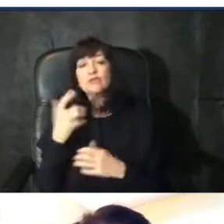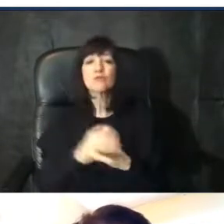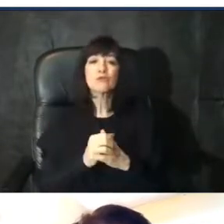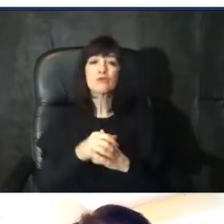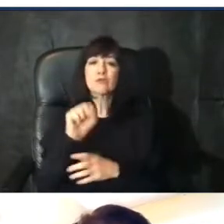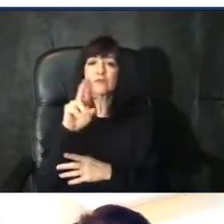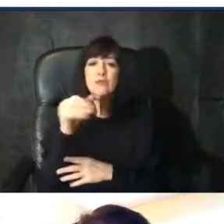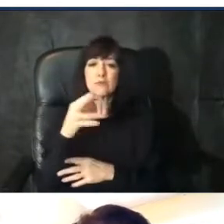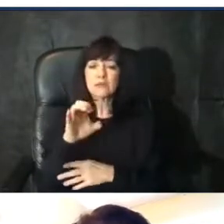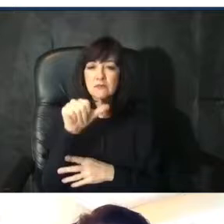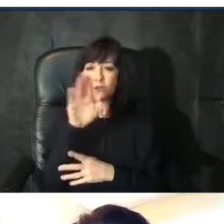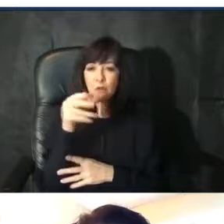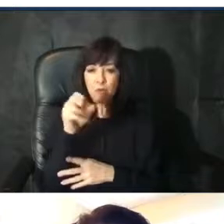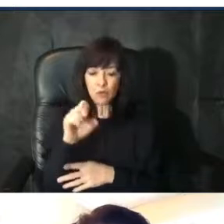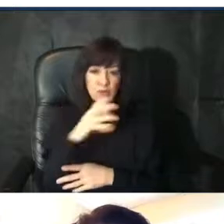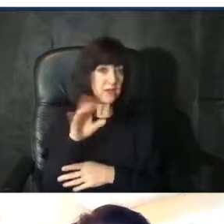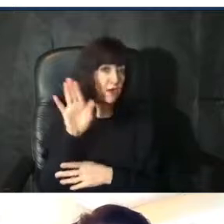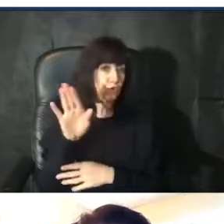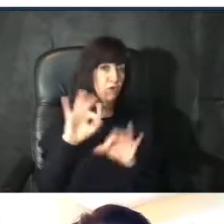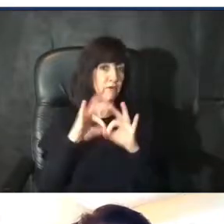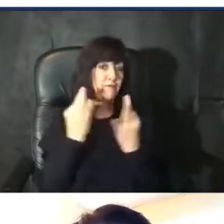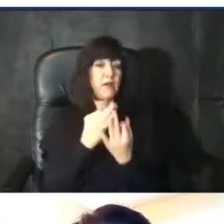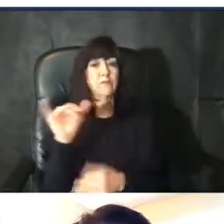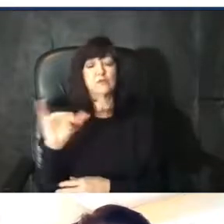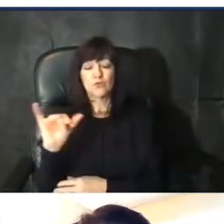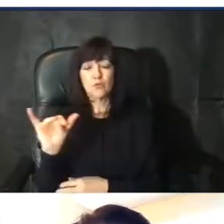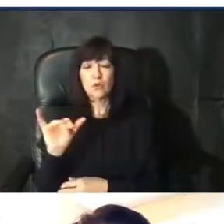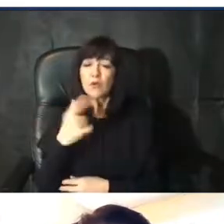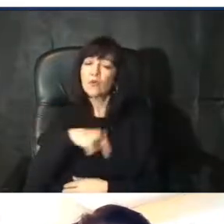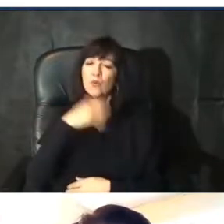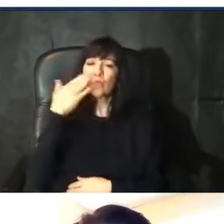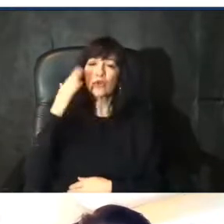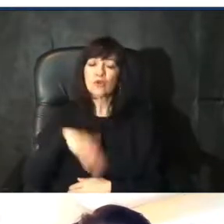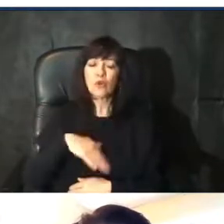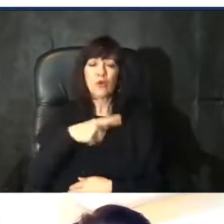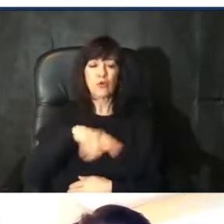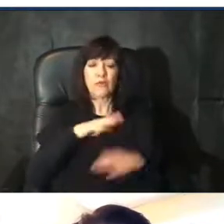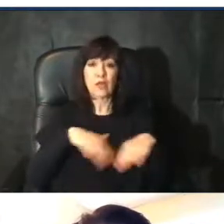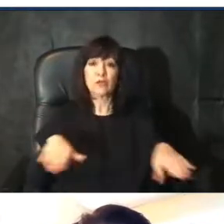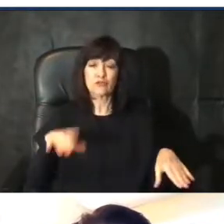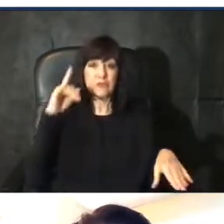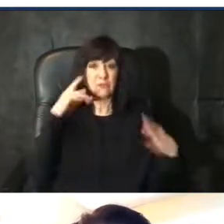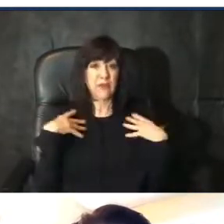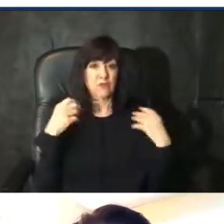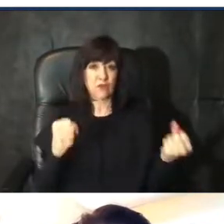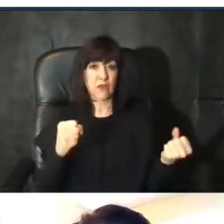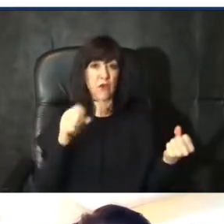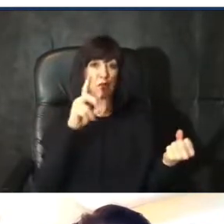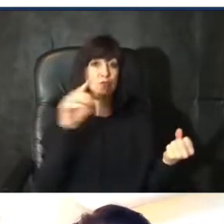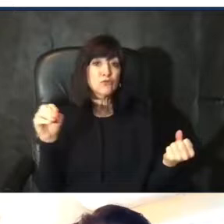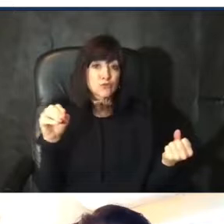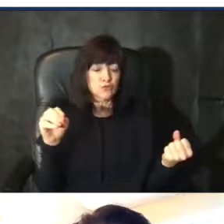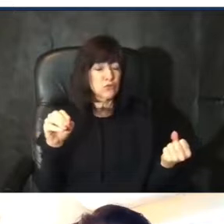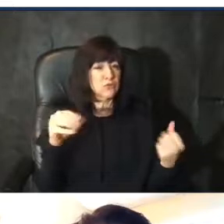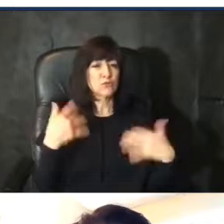families. And what we know is that children's mental health disorders are incredibly